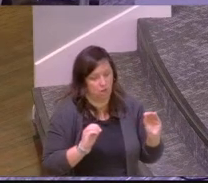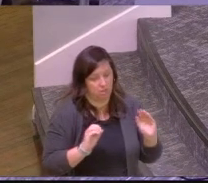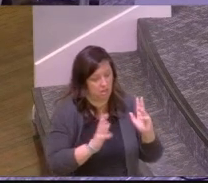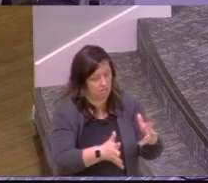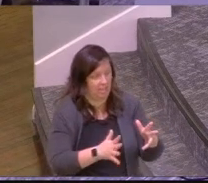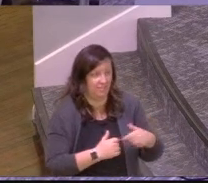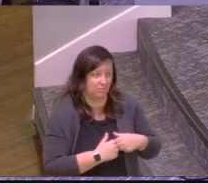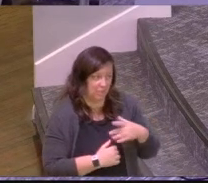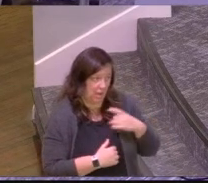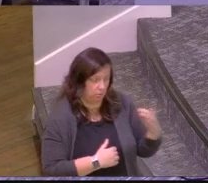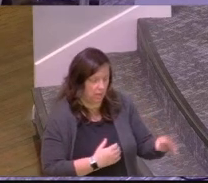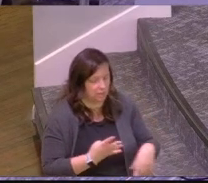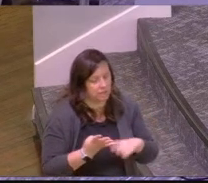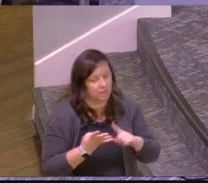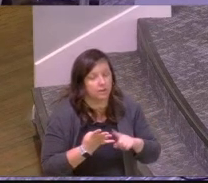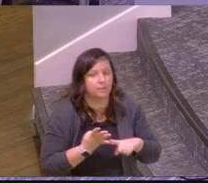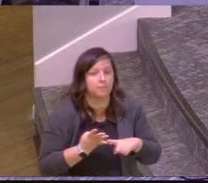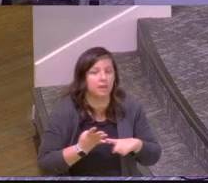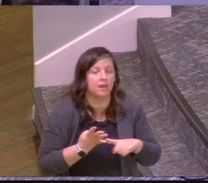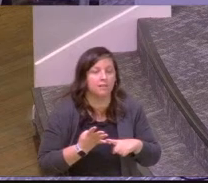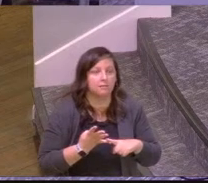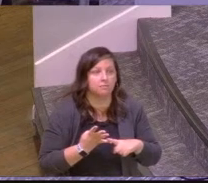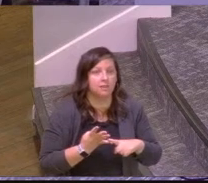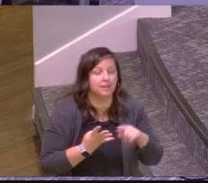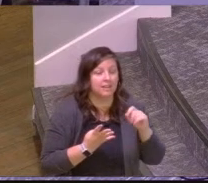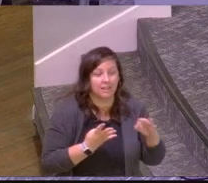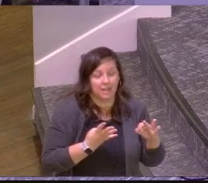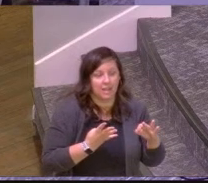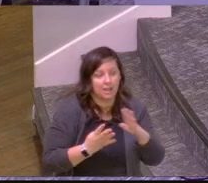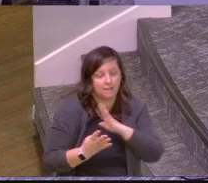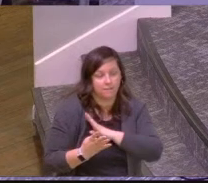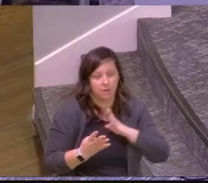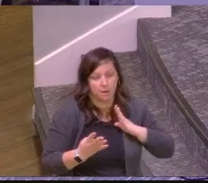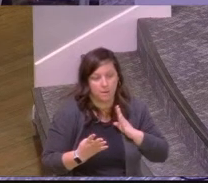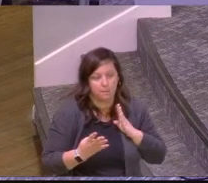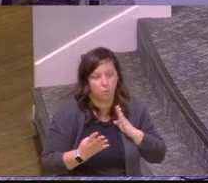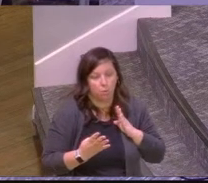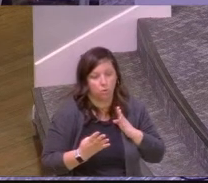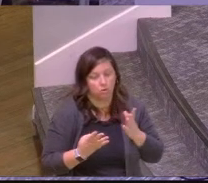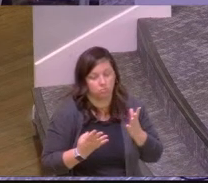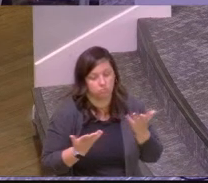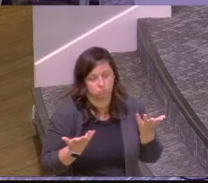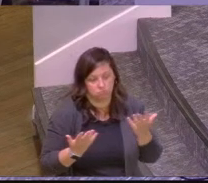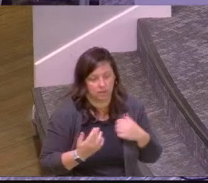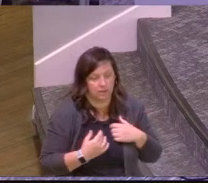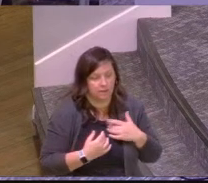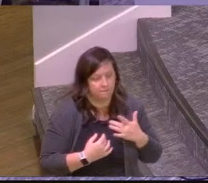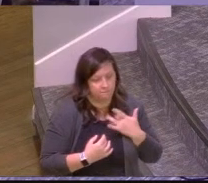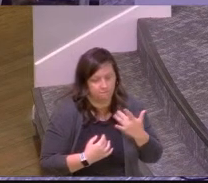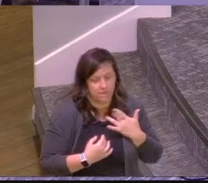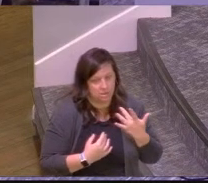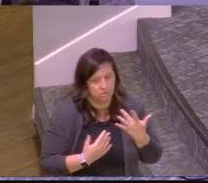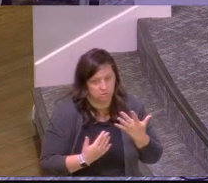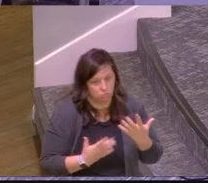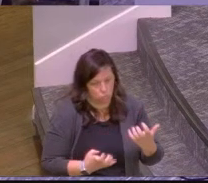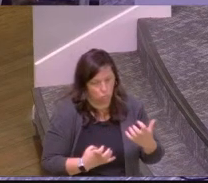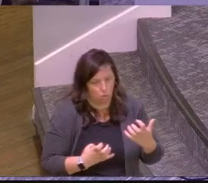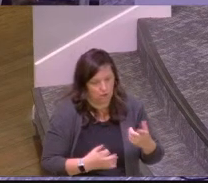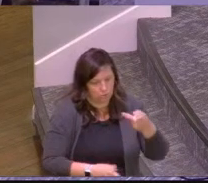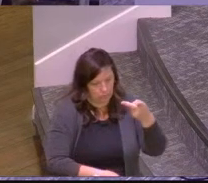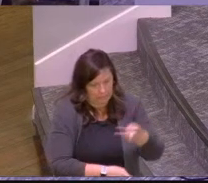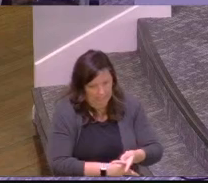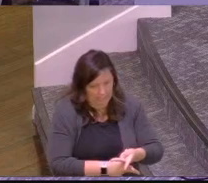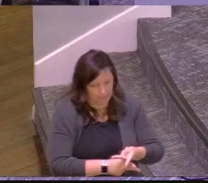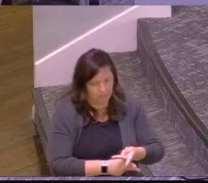board values maintaining it primarily as a museum,